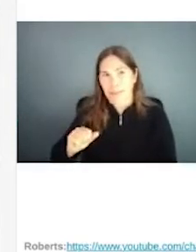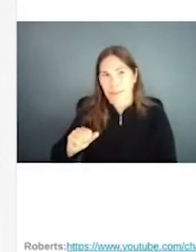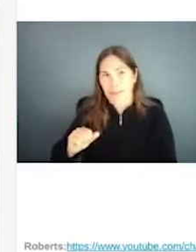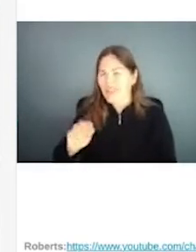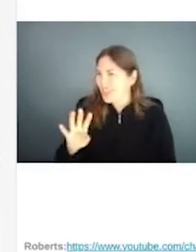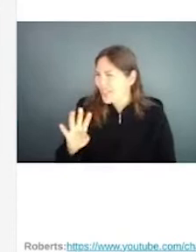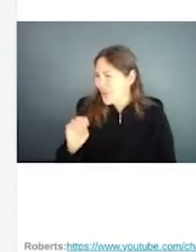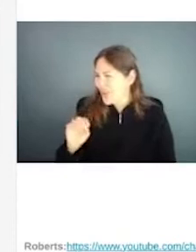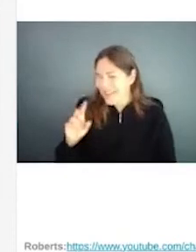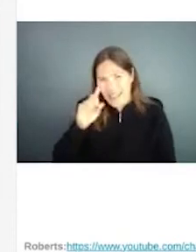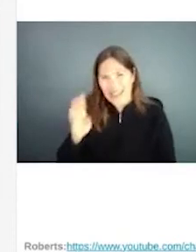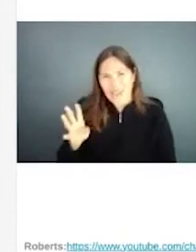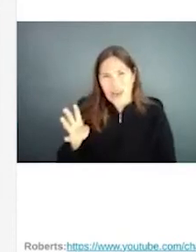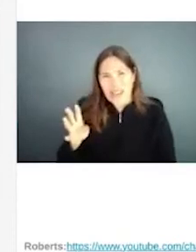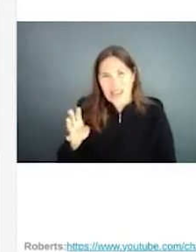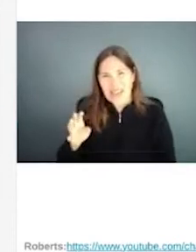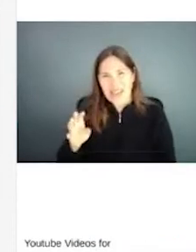40, I think, maybe.